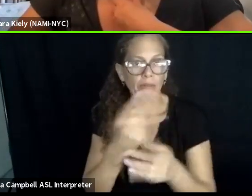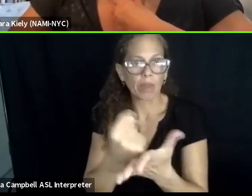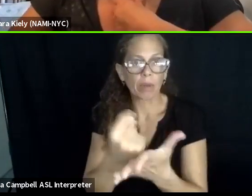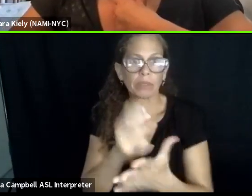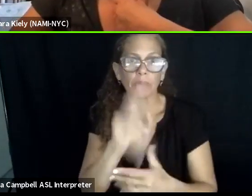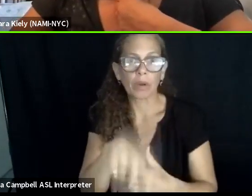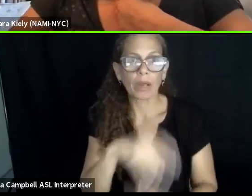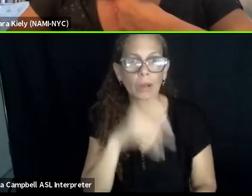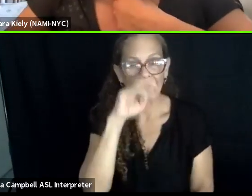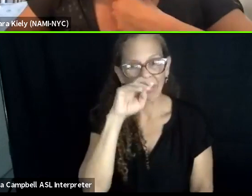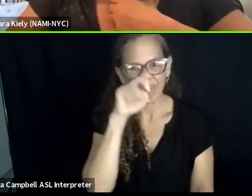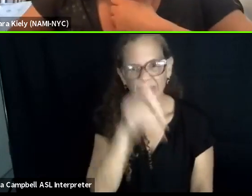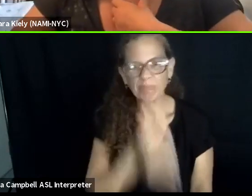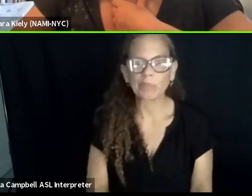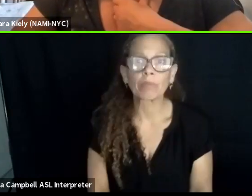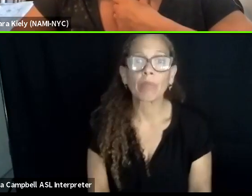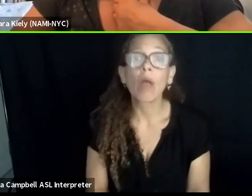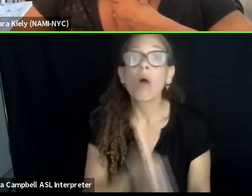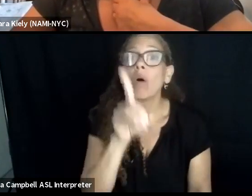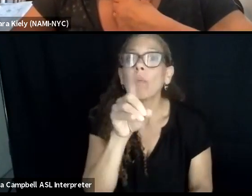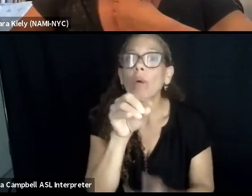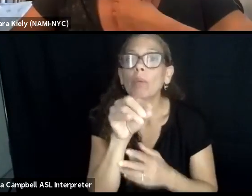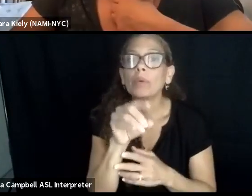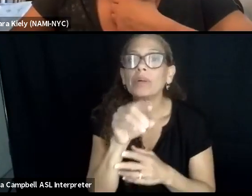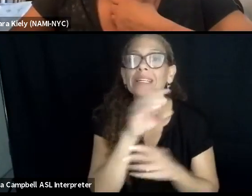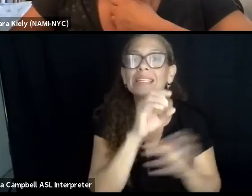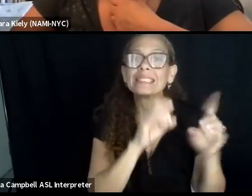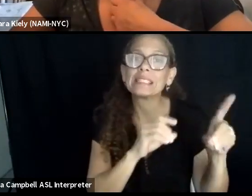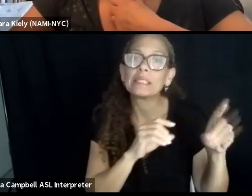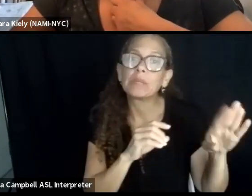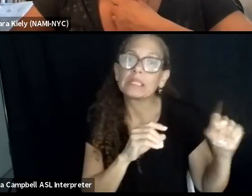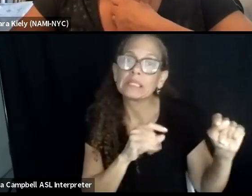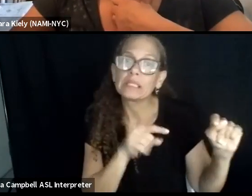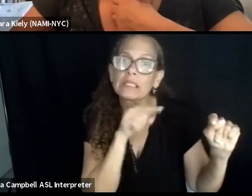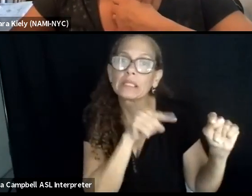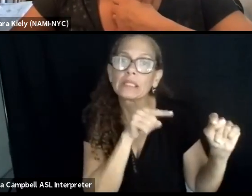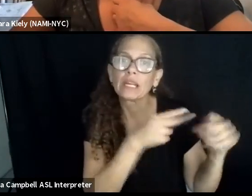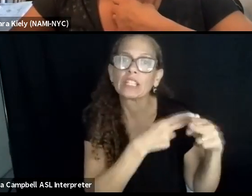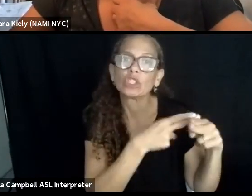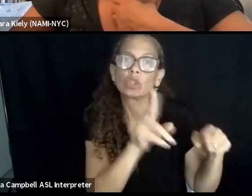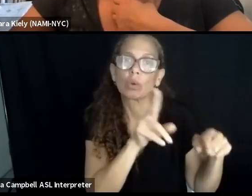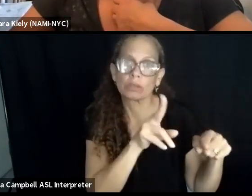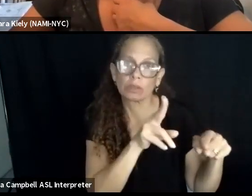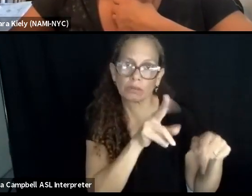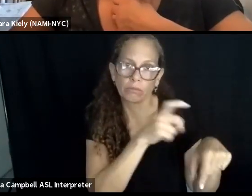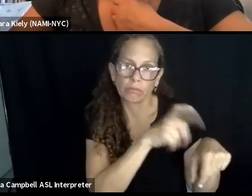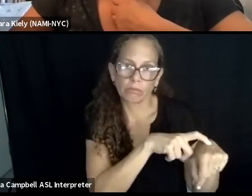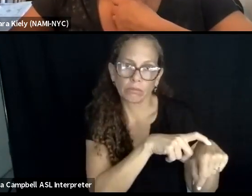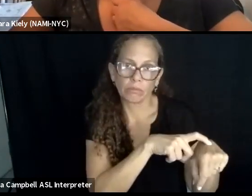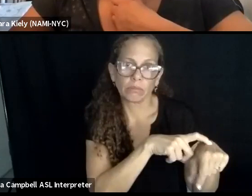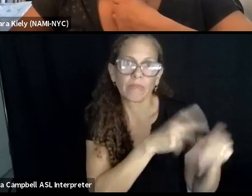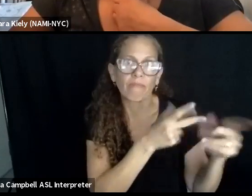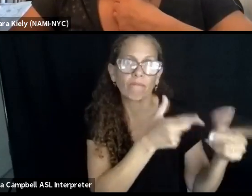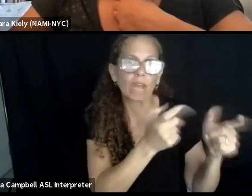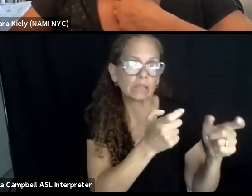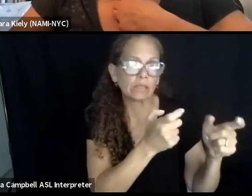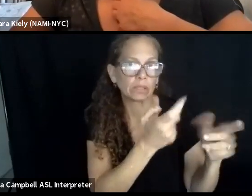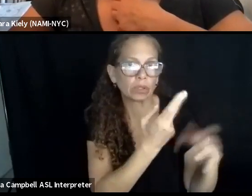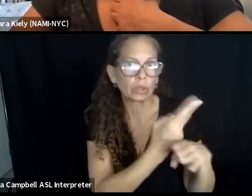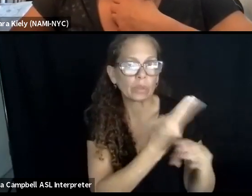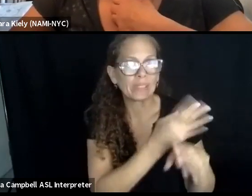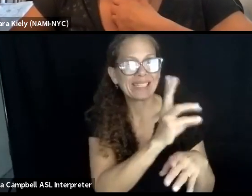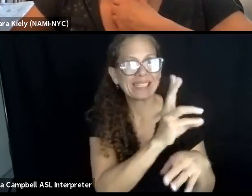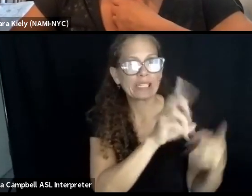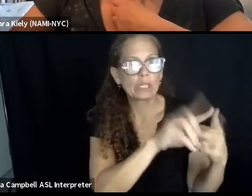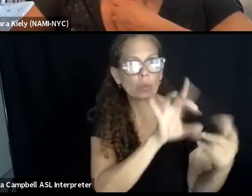Fair enough. Oh. One more thing I'll say about CBT is that usually it's a short-term therapy. So it's usually best used when it's 6 to 8 weeks